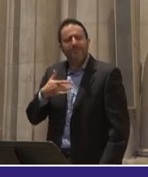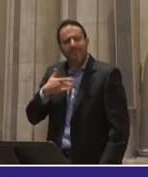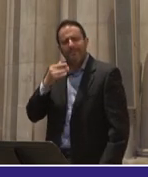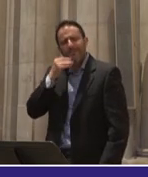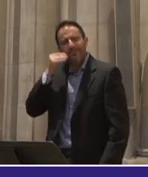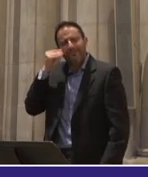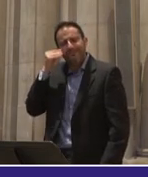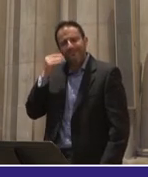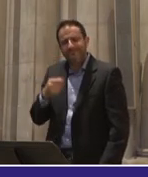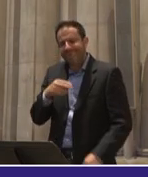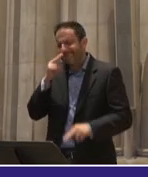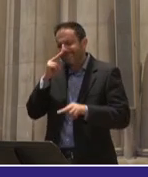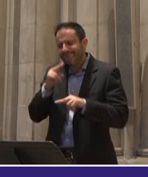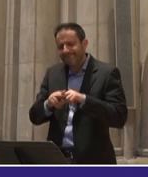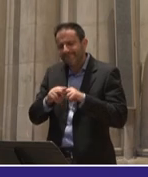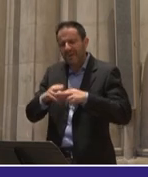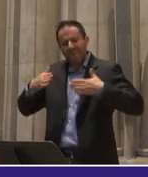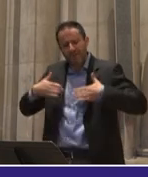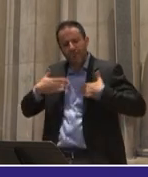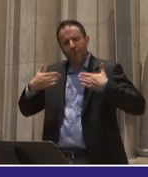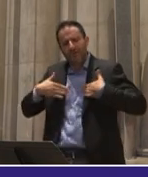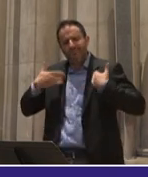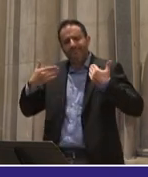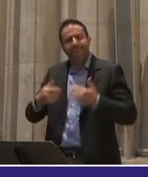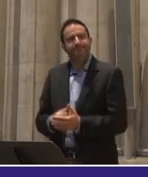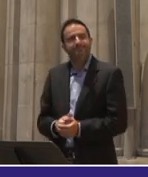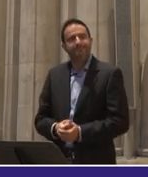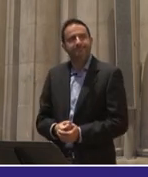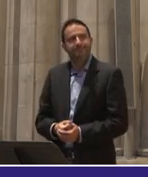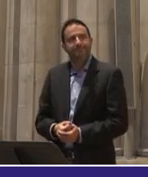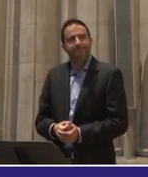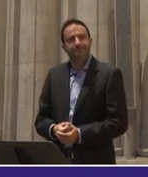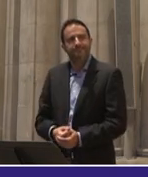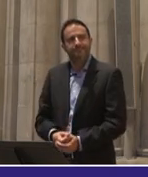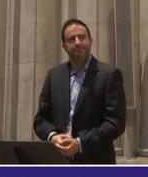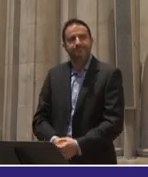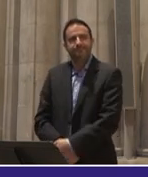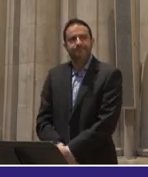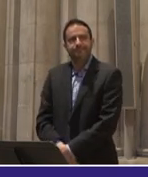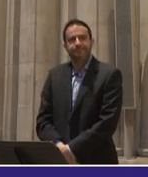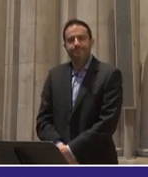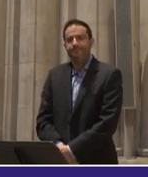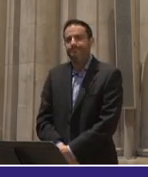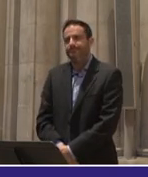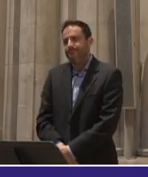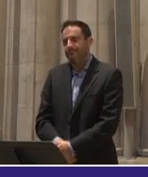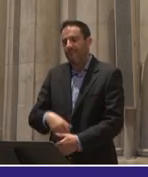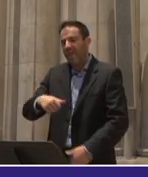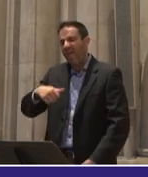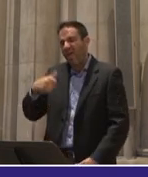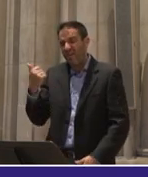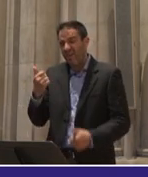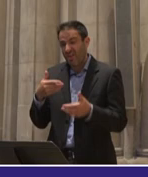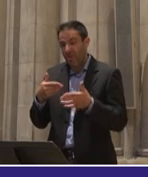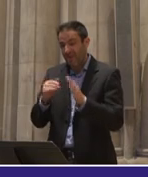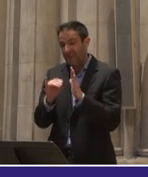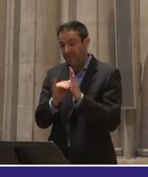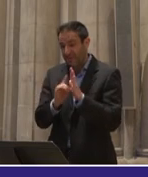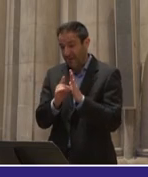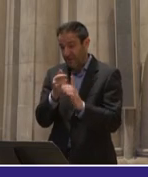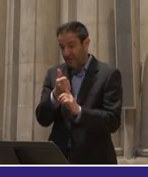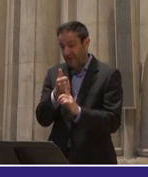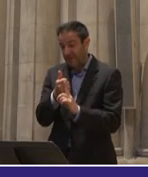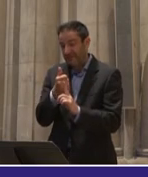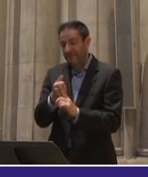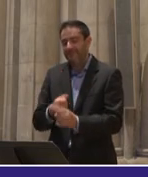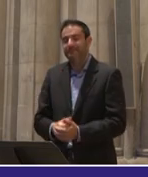adventure or joy. Another way to identify this part of yourself